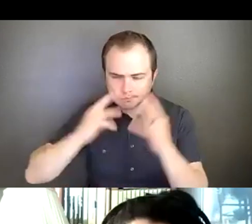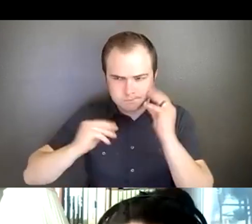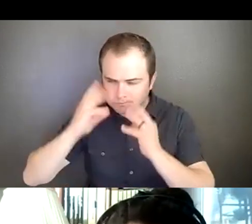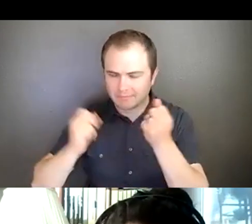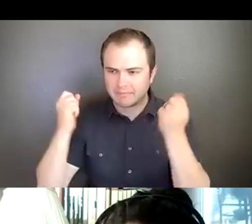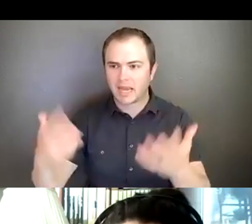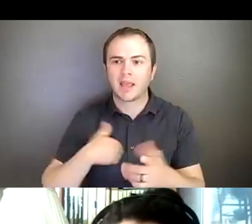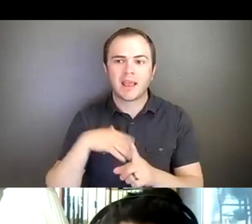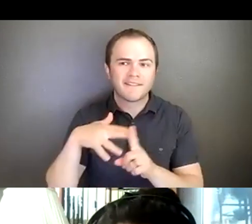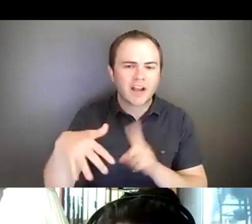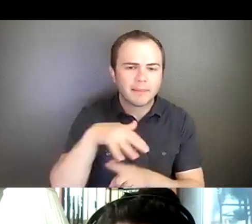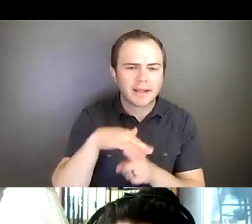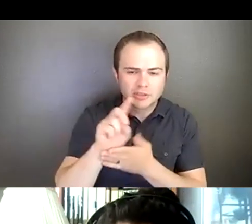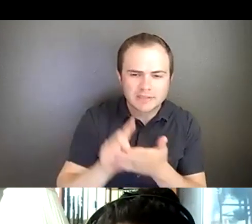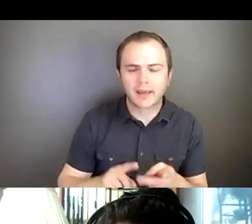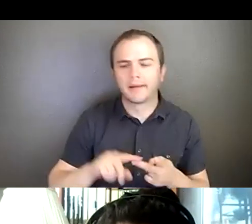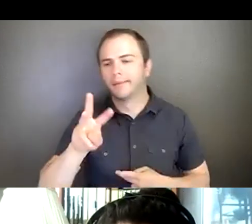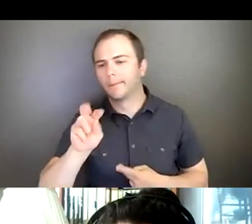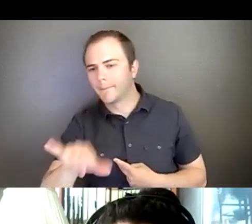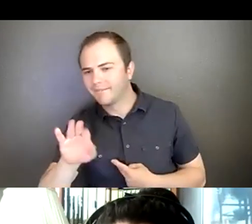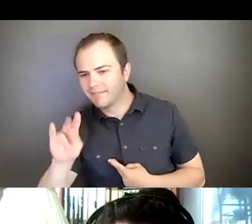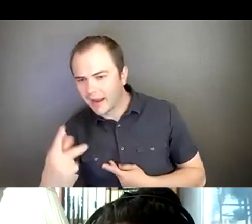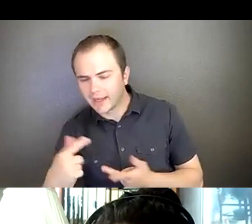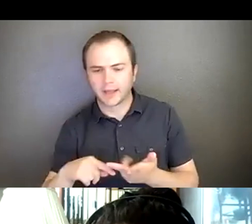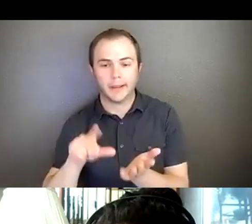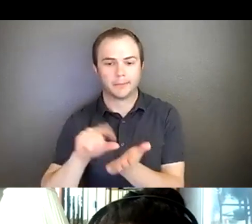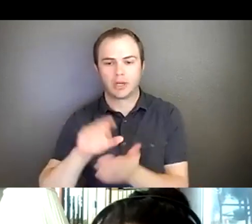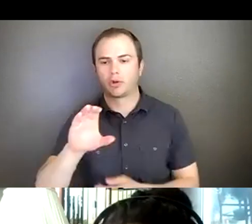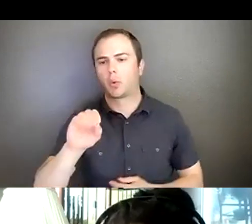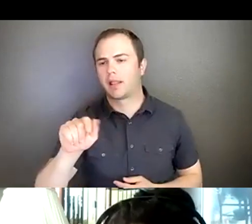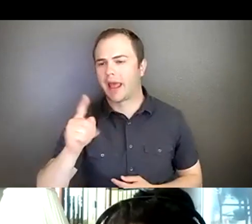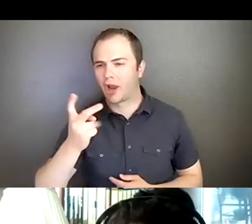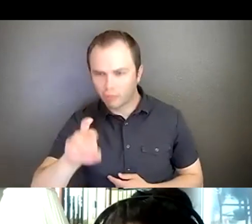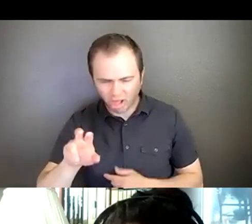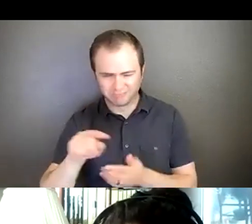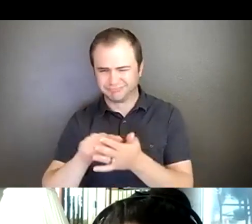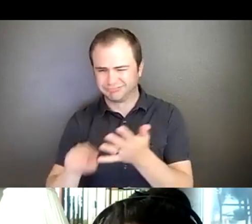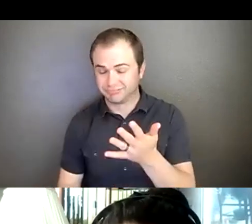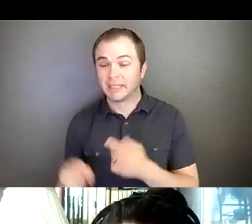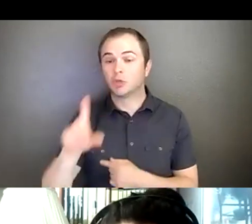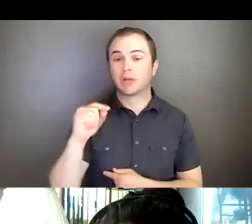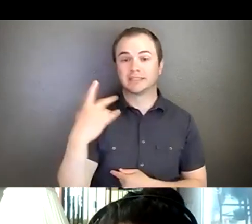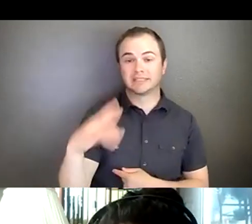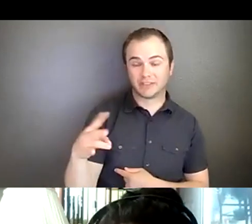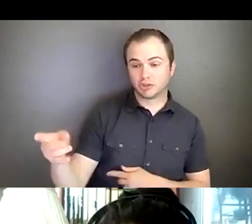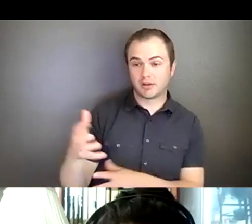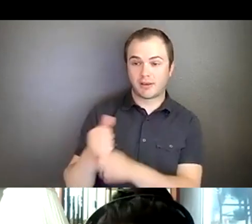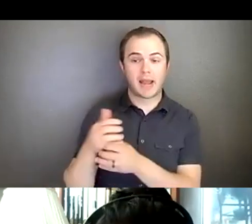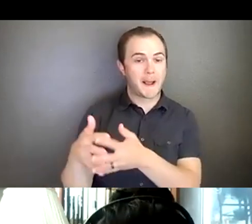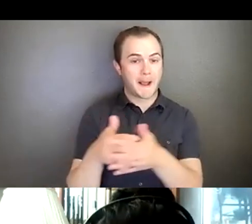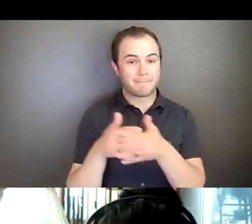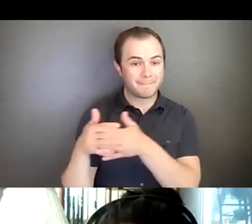design, wayfinding, print collateral, and branding. In 2017, Amy received the American Institute of Graphic Arts,